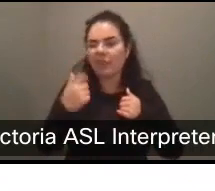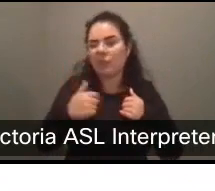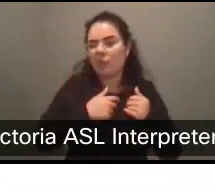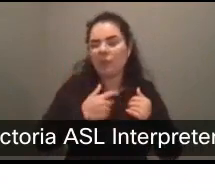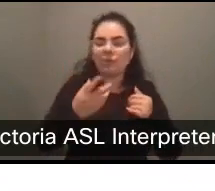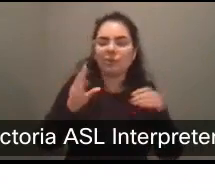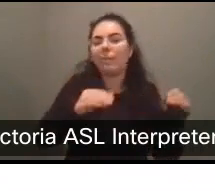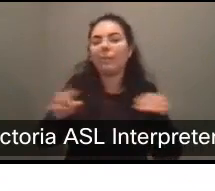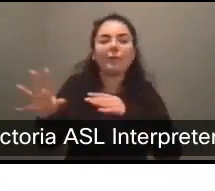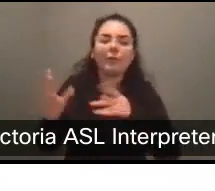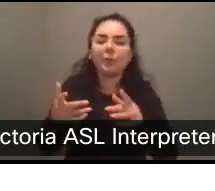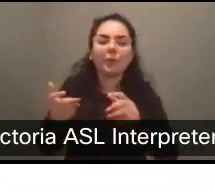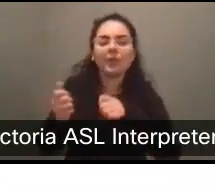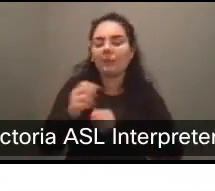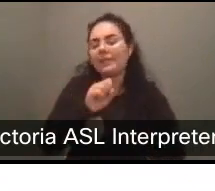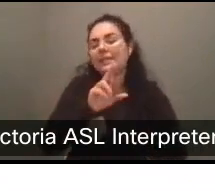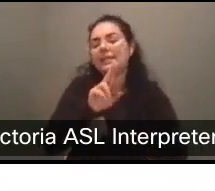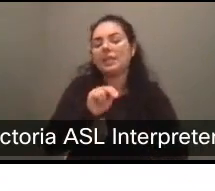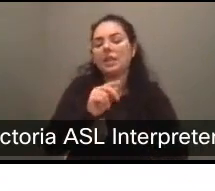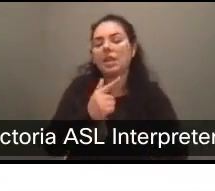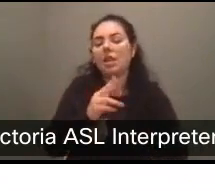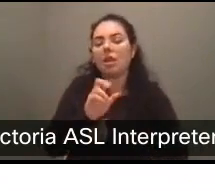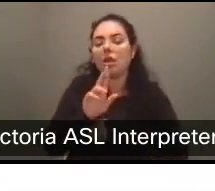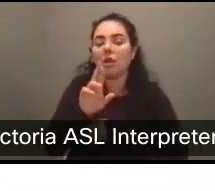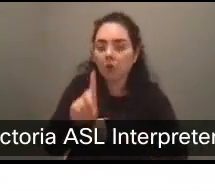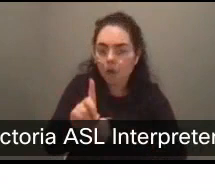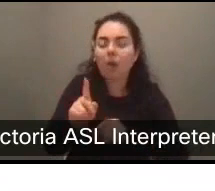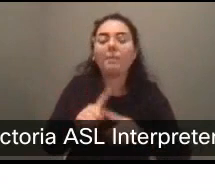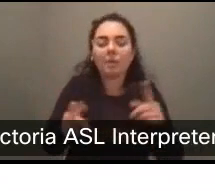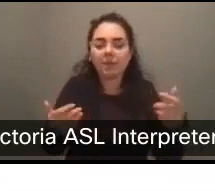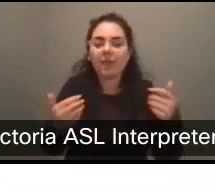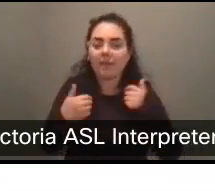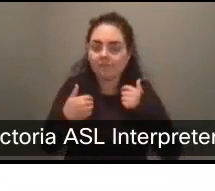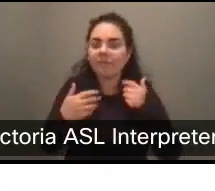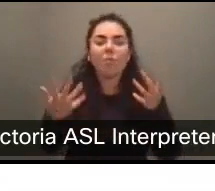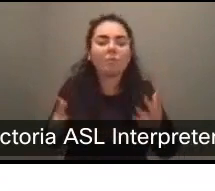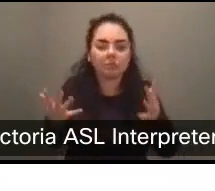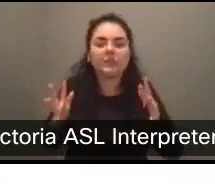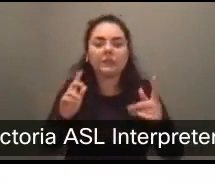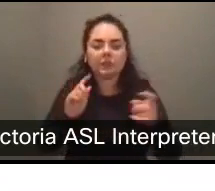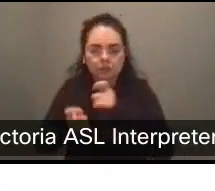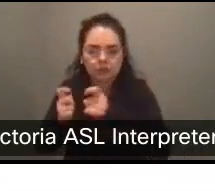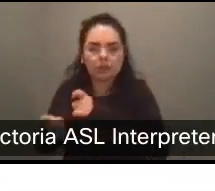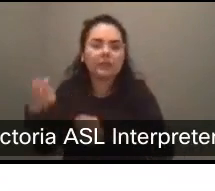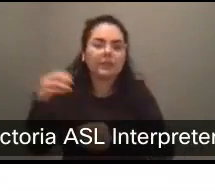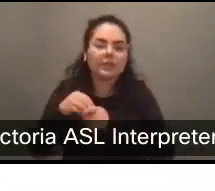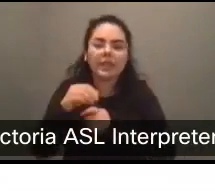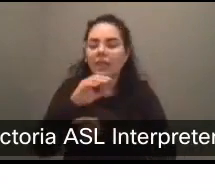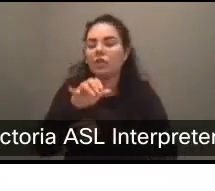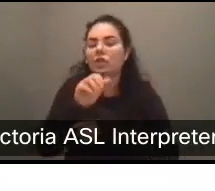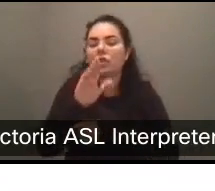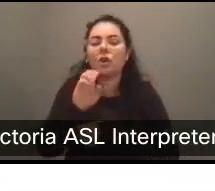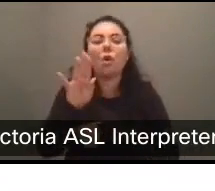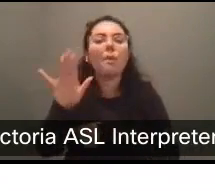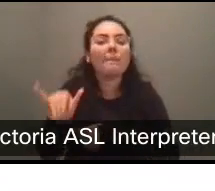quickly, was within SunGard. Right. But similarly, we have actually made those changes within Jacoby,